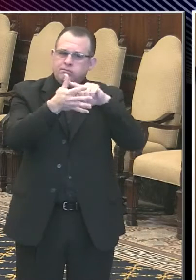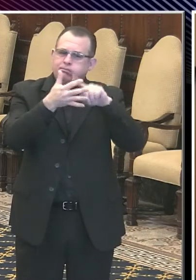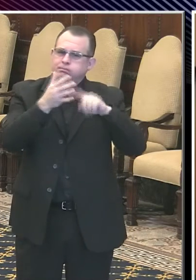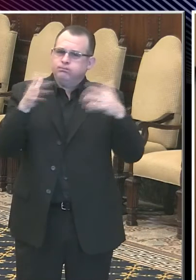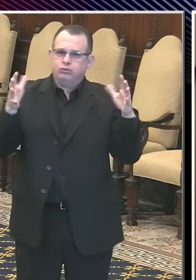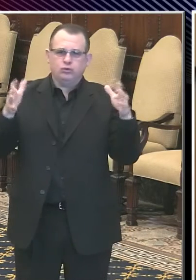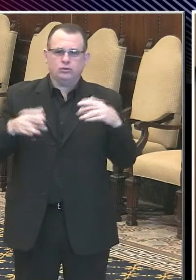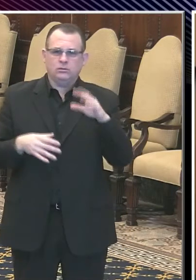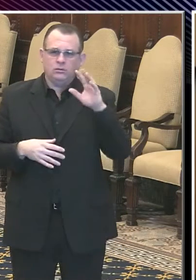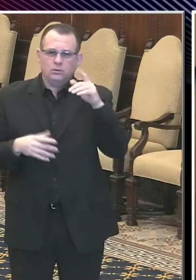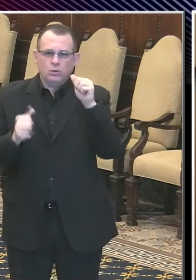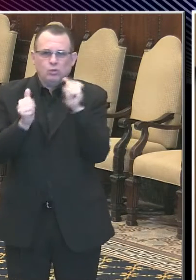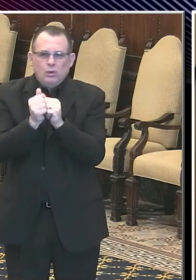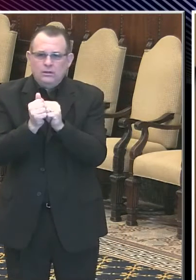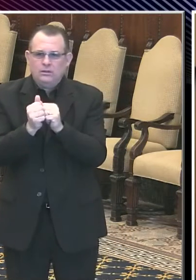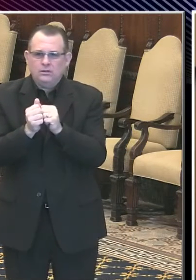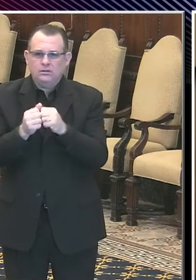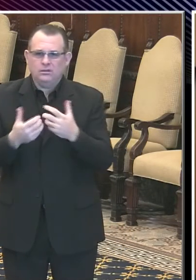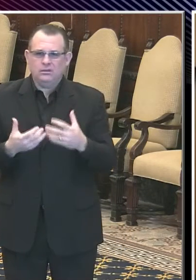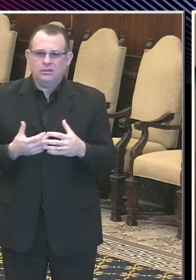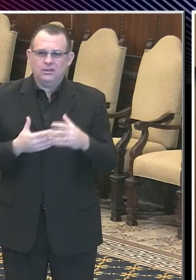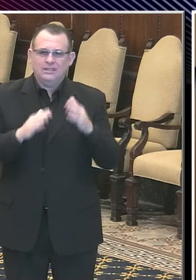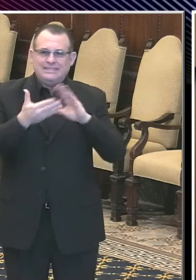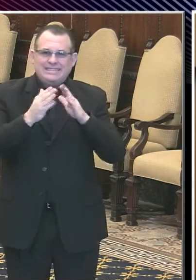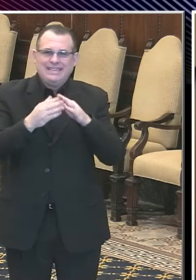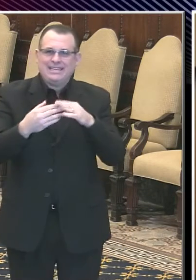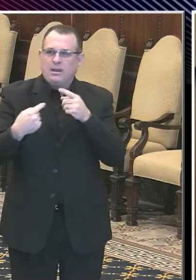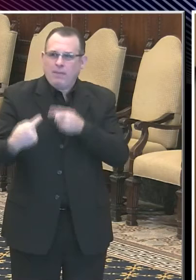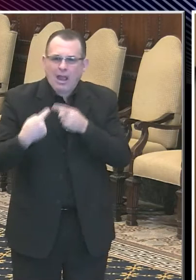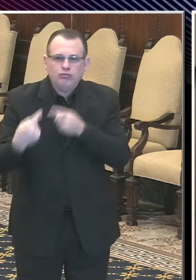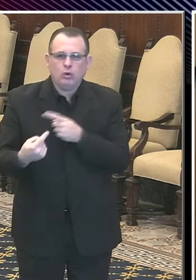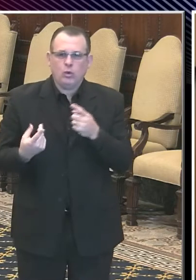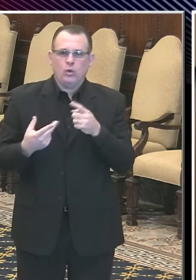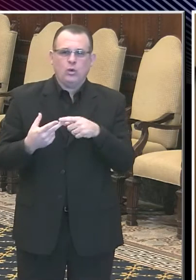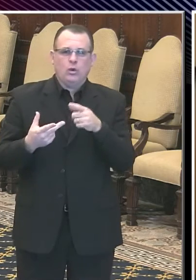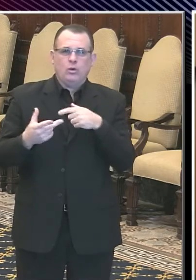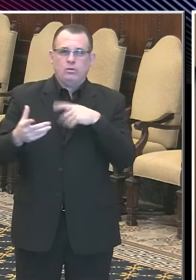cities battle, and if we have to take legal action again, we certainly will.